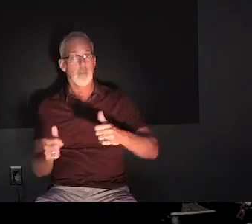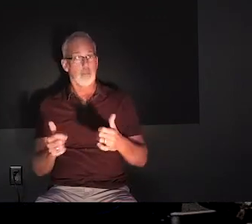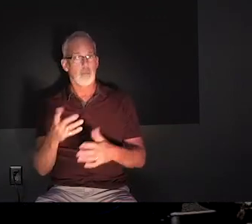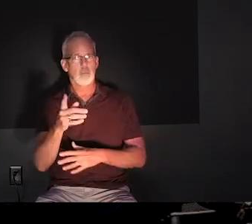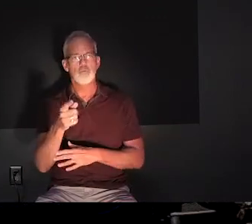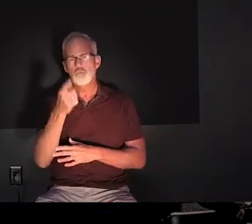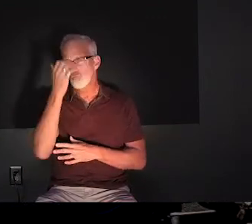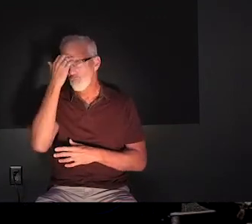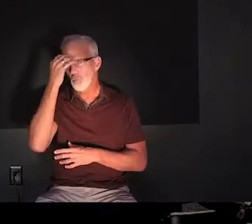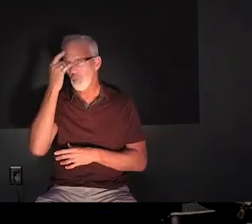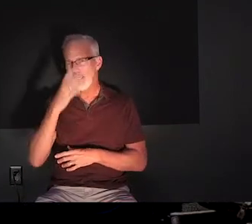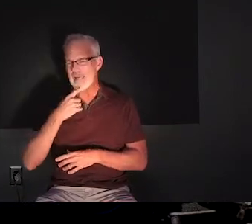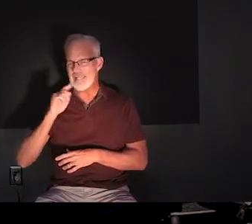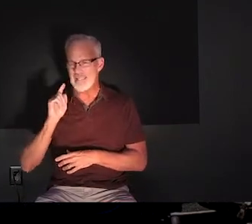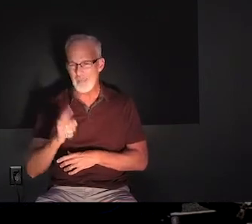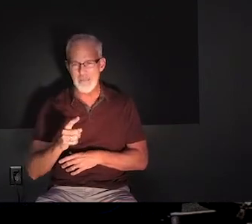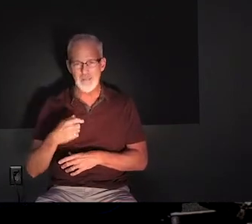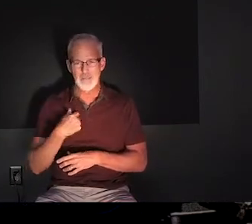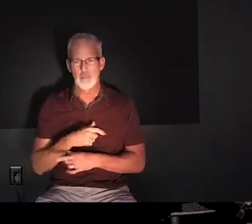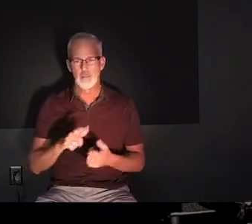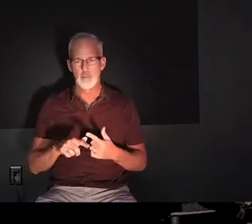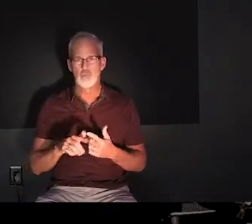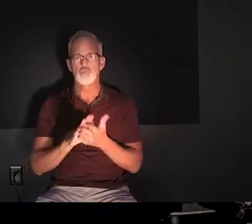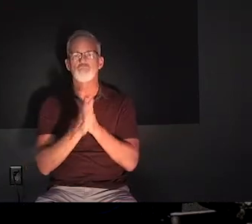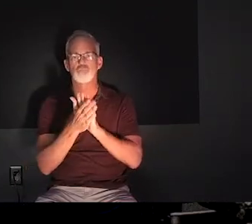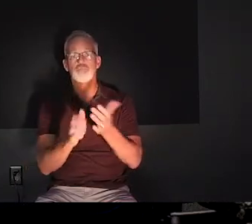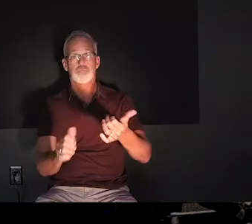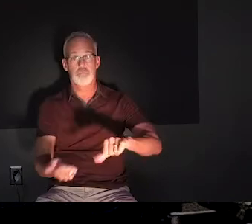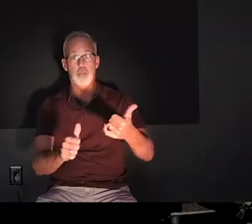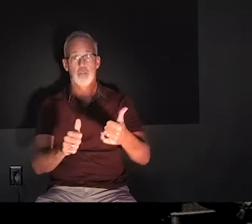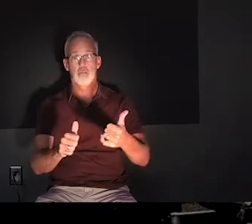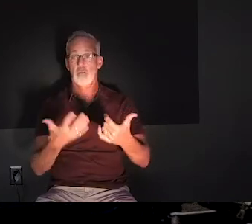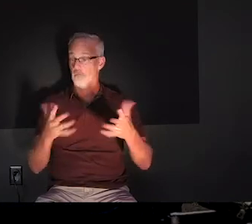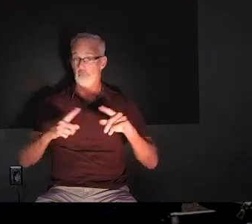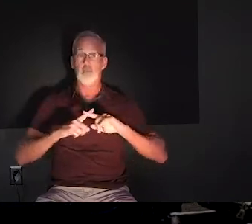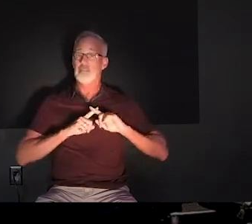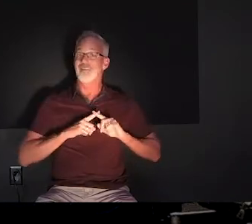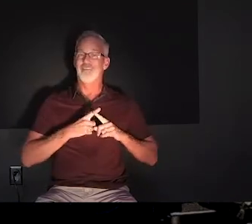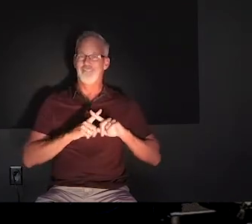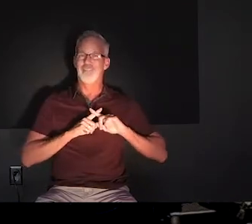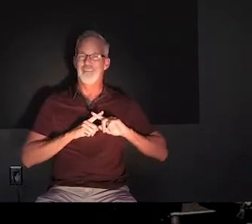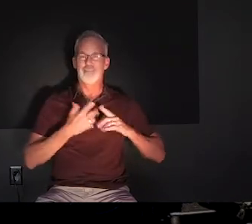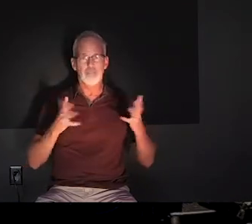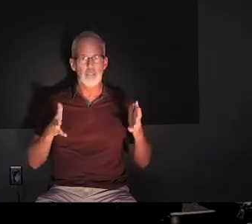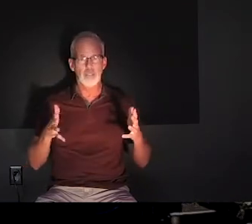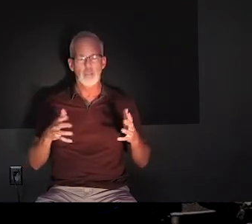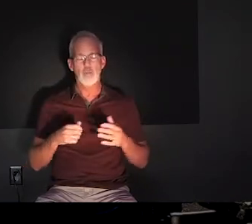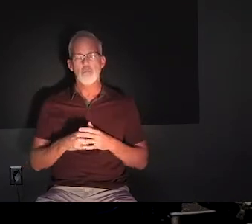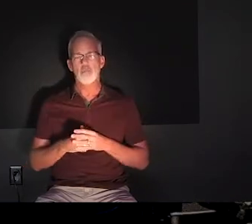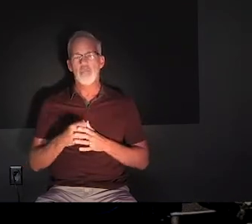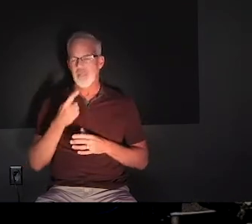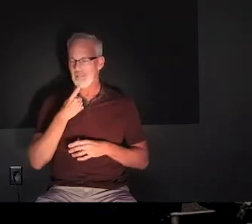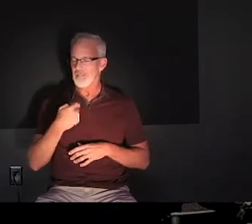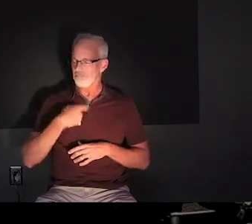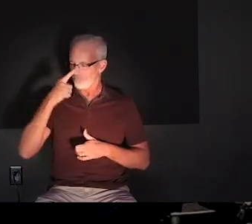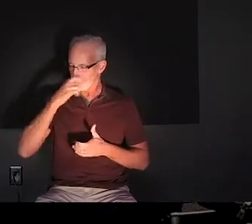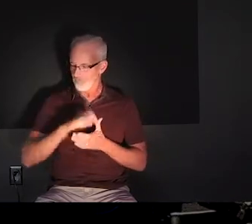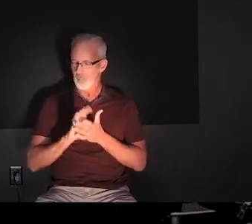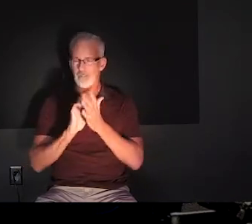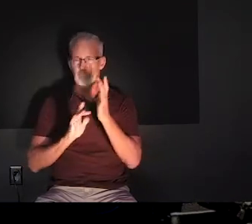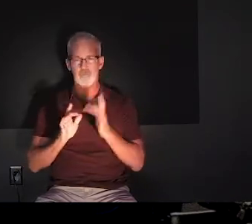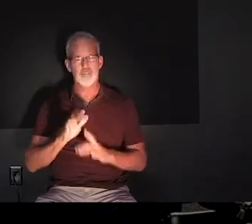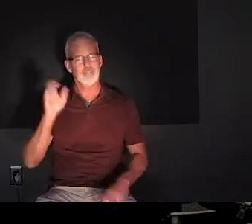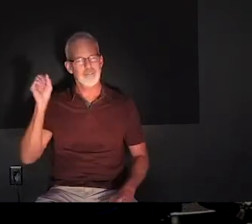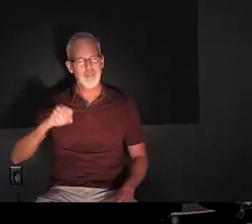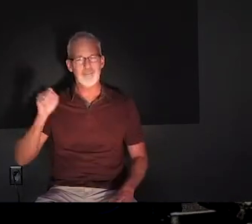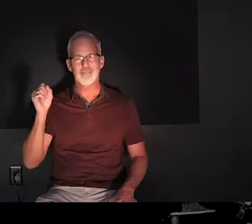that God has commanded us to be baptized. You know you have accepted Jesus Christ. You have said, I believe in